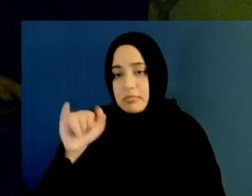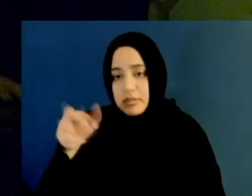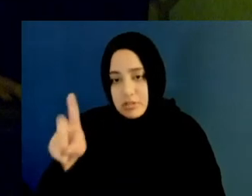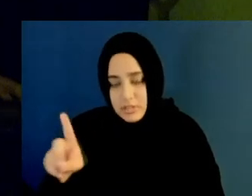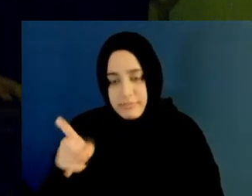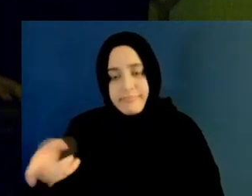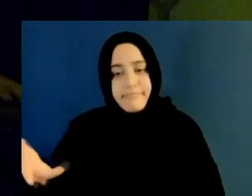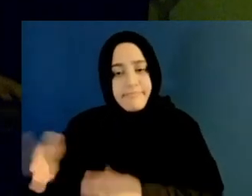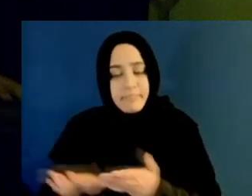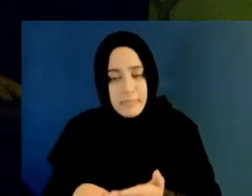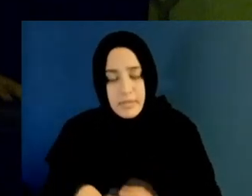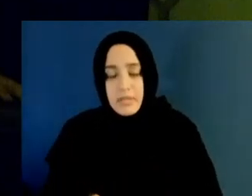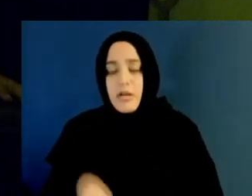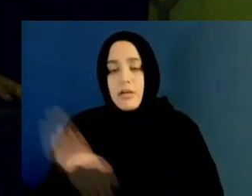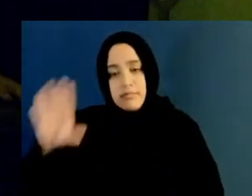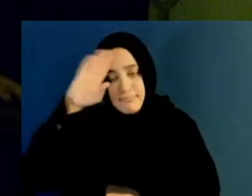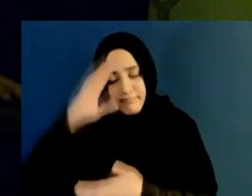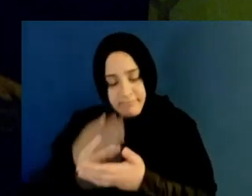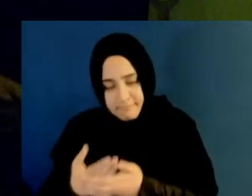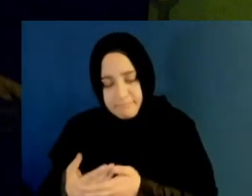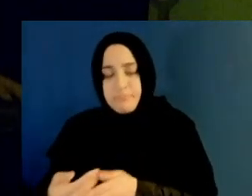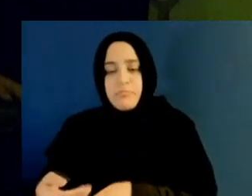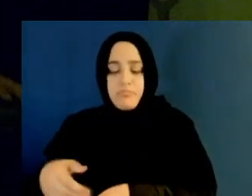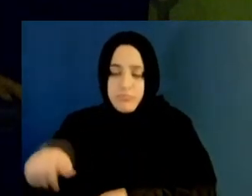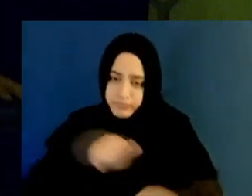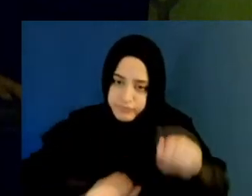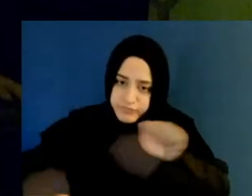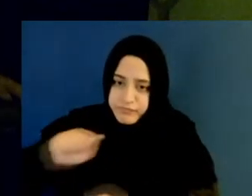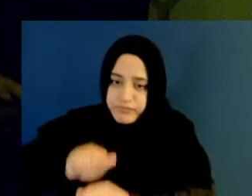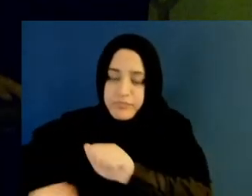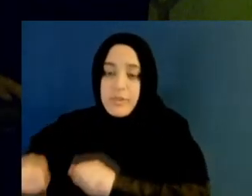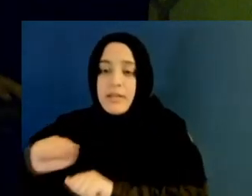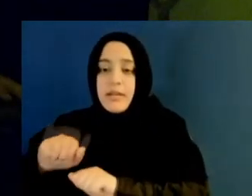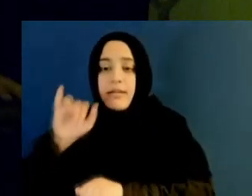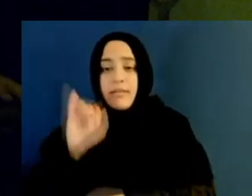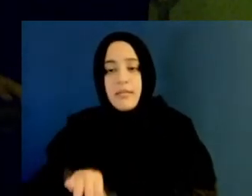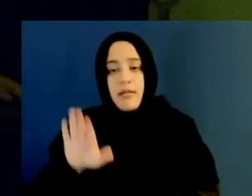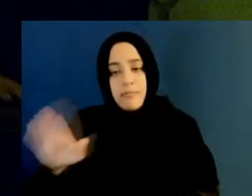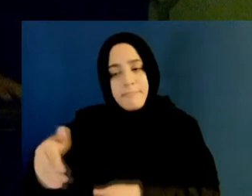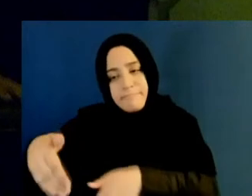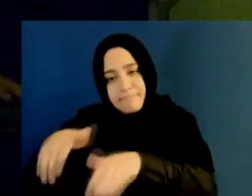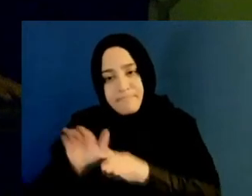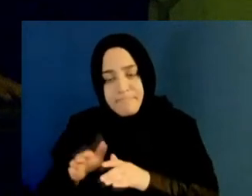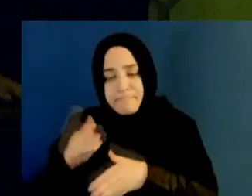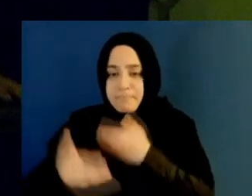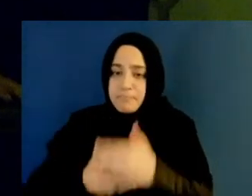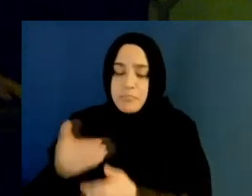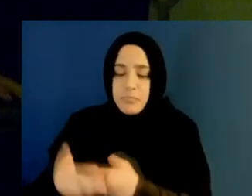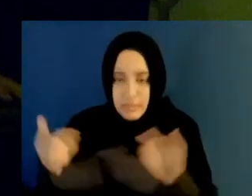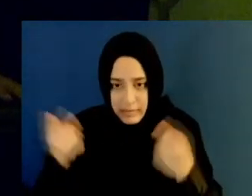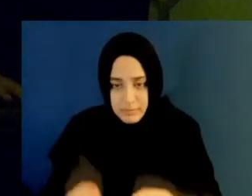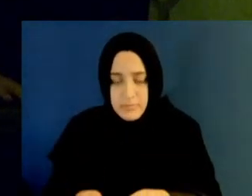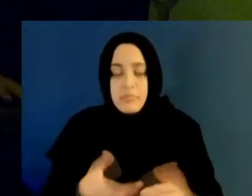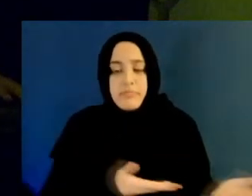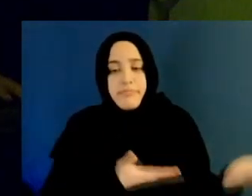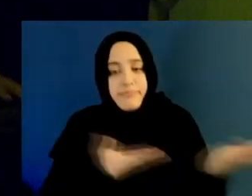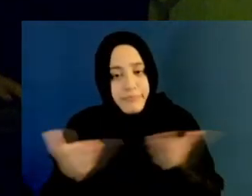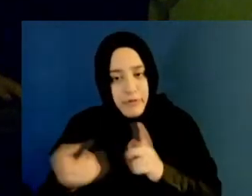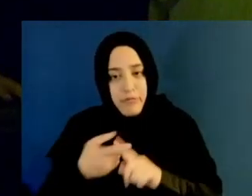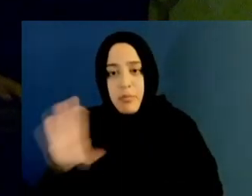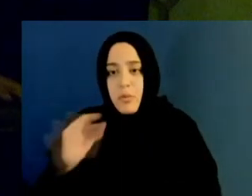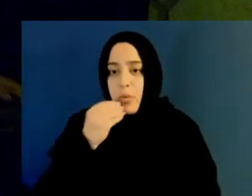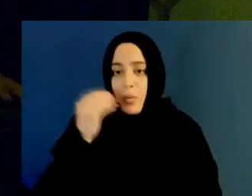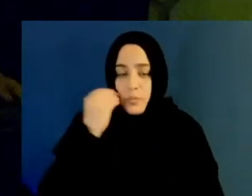a kafan. The janaza of Imam Zainul Abideen was taken out from the house towards